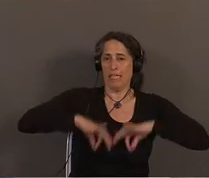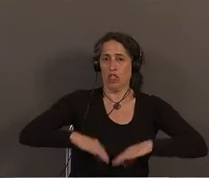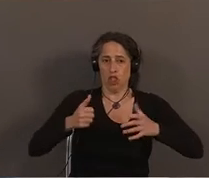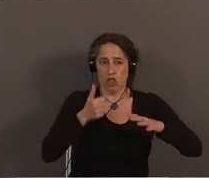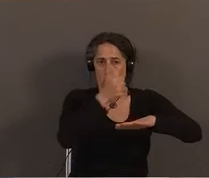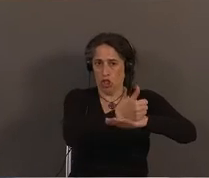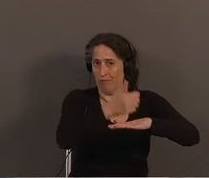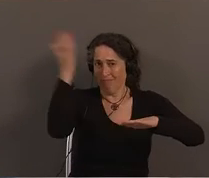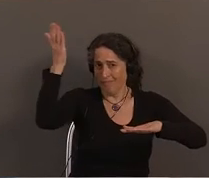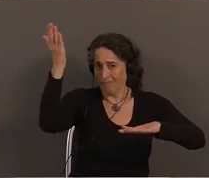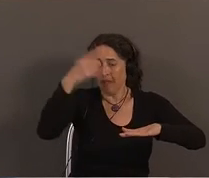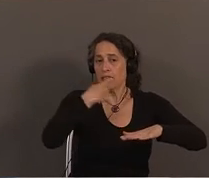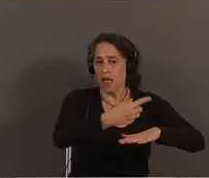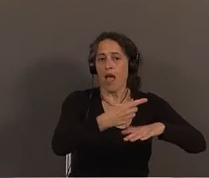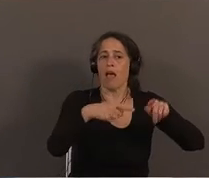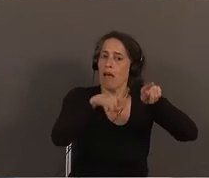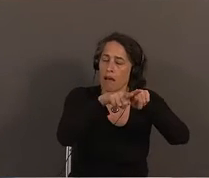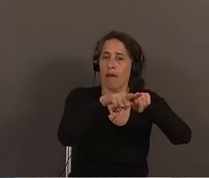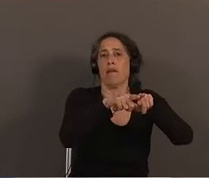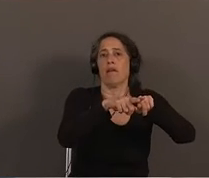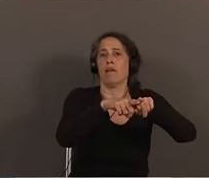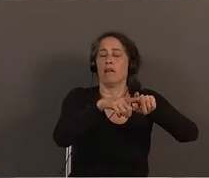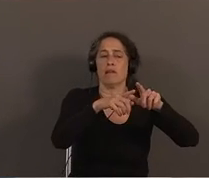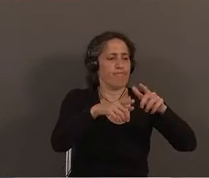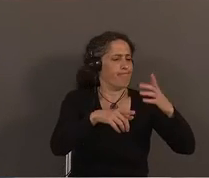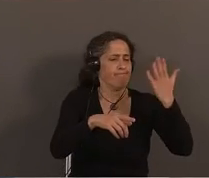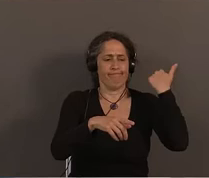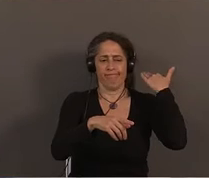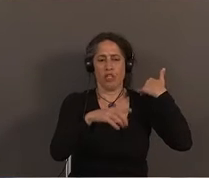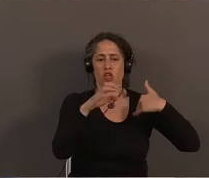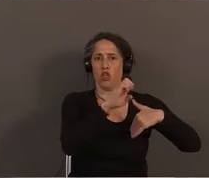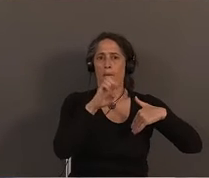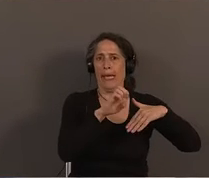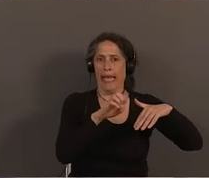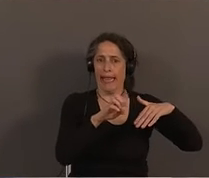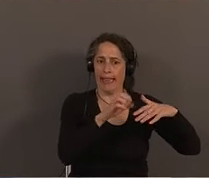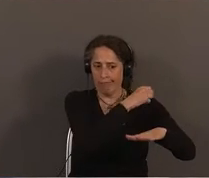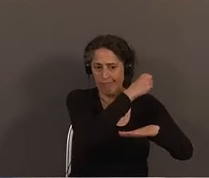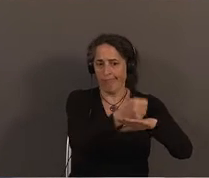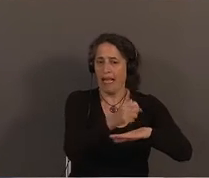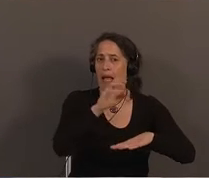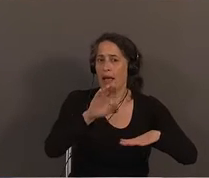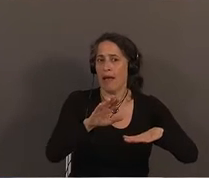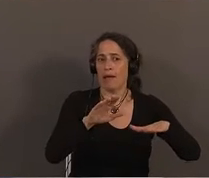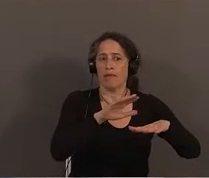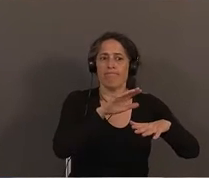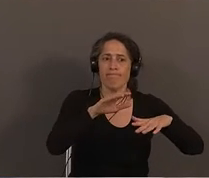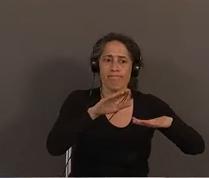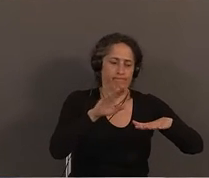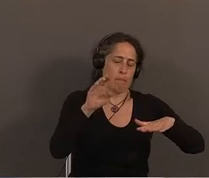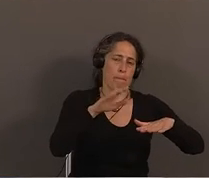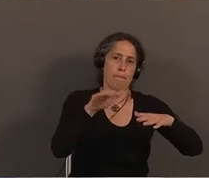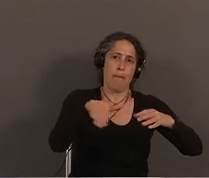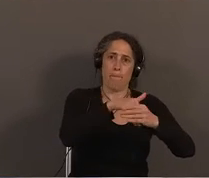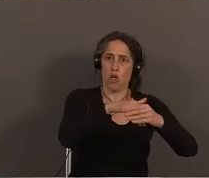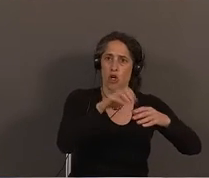started himself as an MEP, so he was doing it from the European side. Then from a president point of view, in terms of the digital